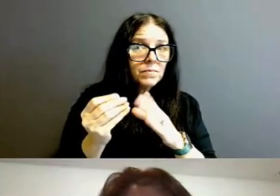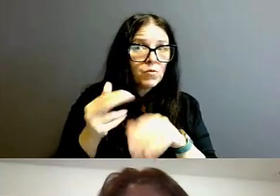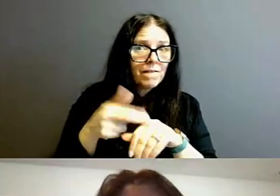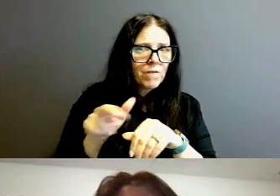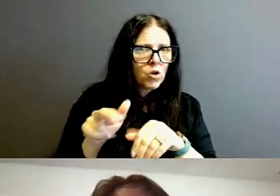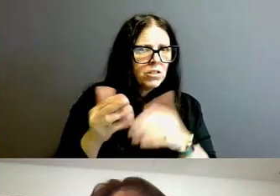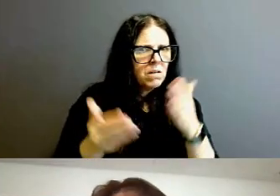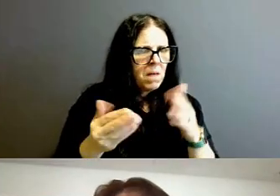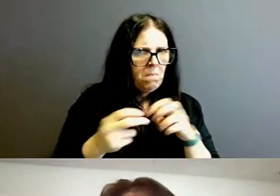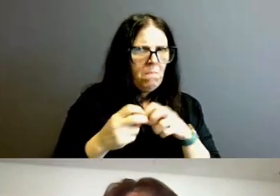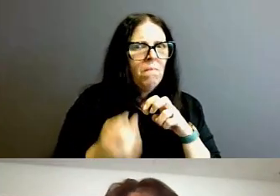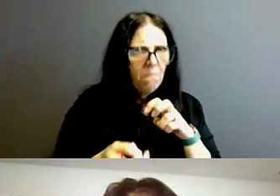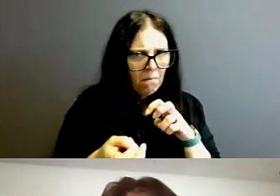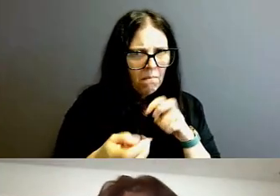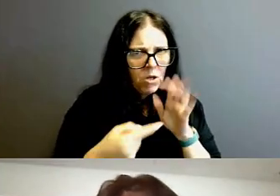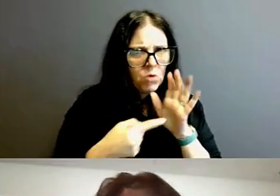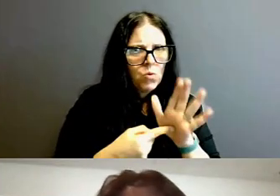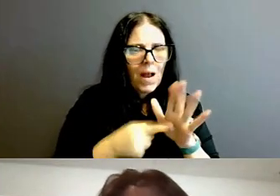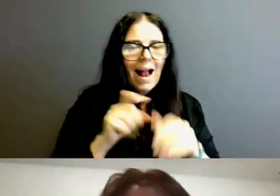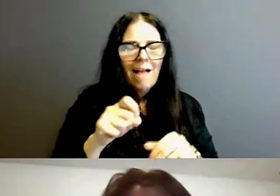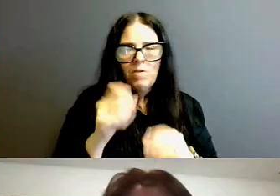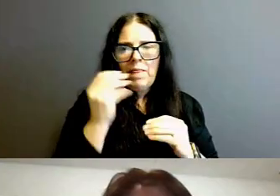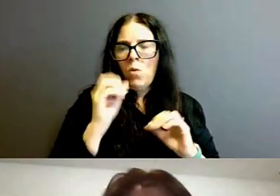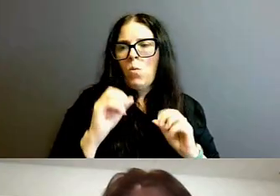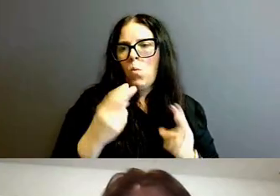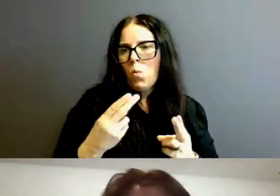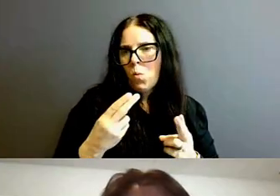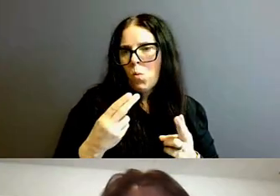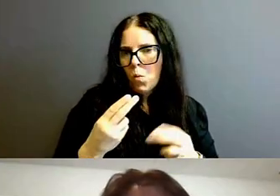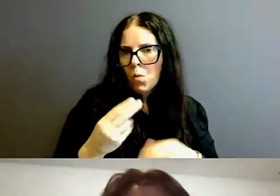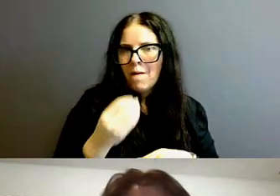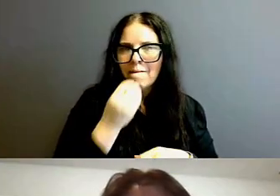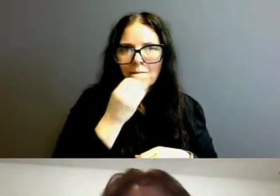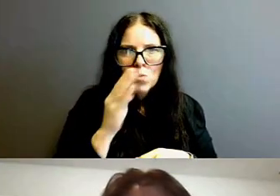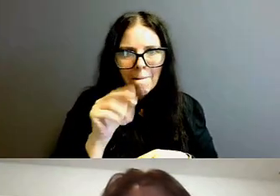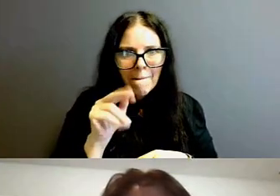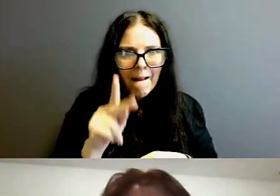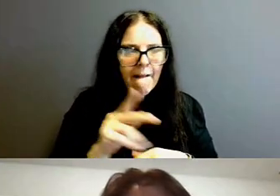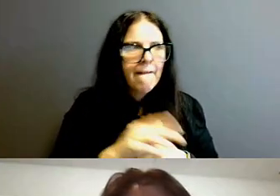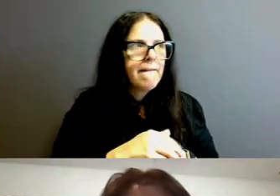I have to think about food banks, free dental clinics,